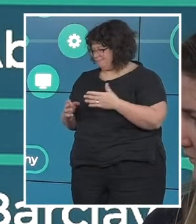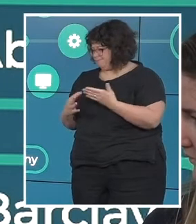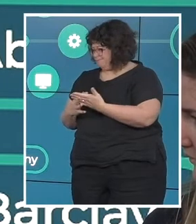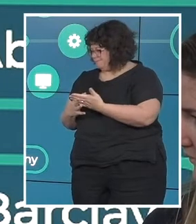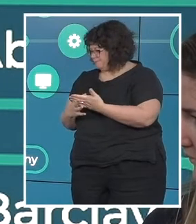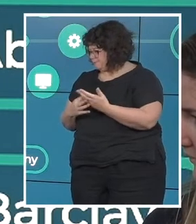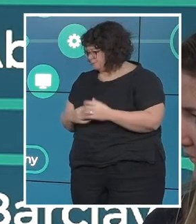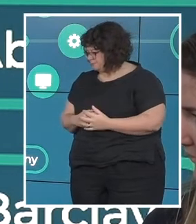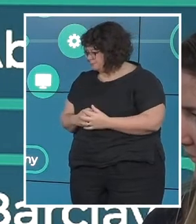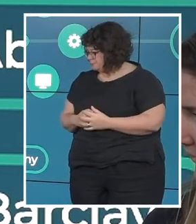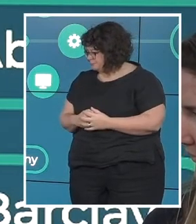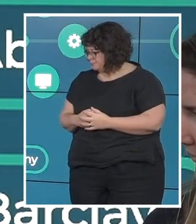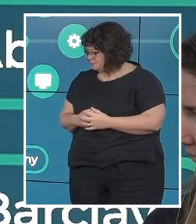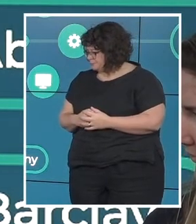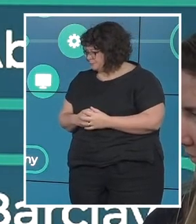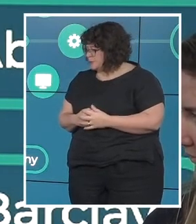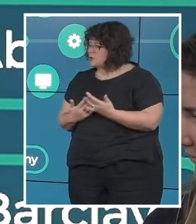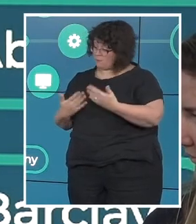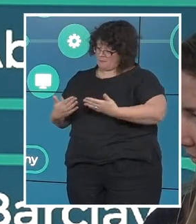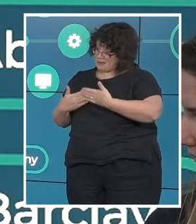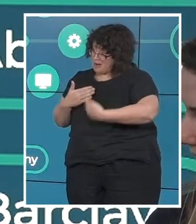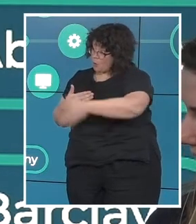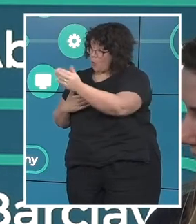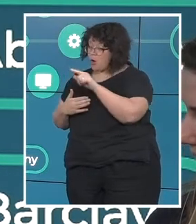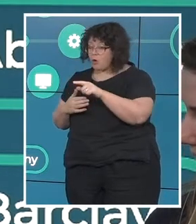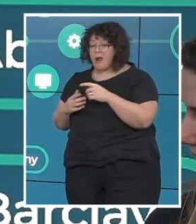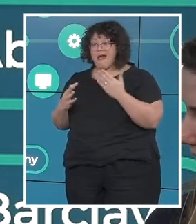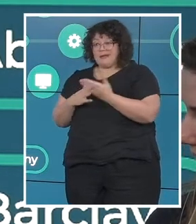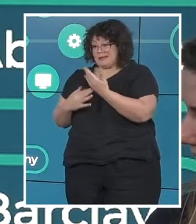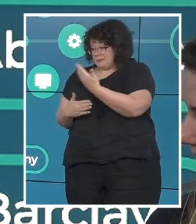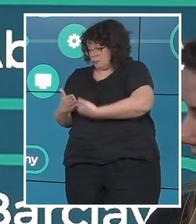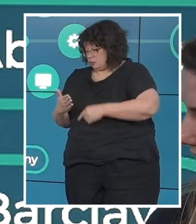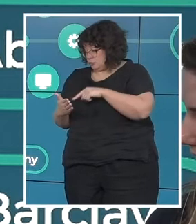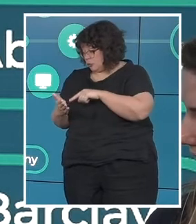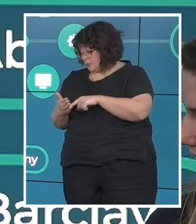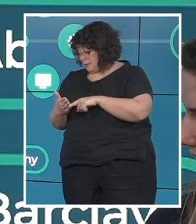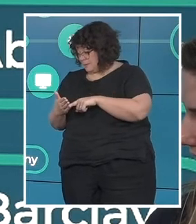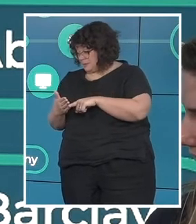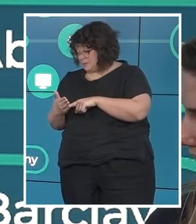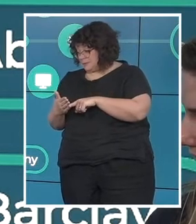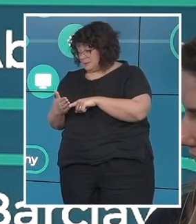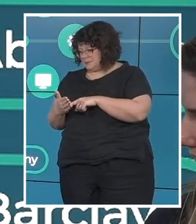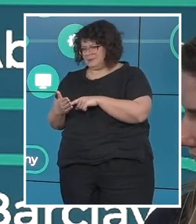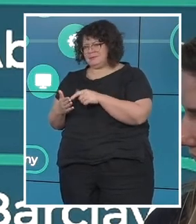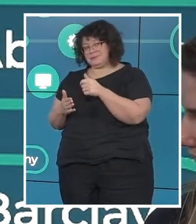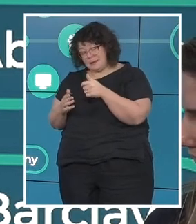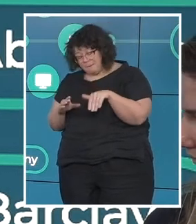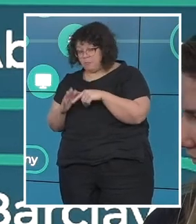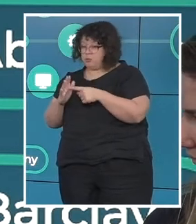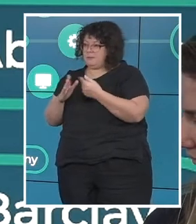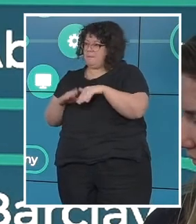of you that have documents that are still an important part of your business, look at remediating those and making them accessible as